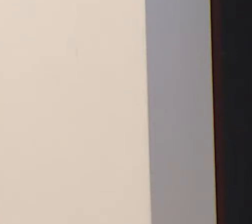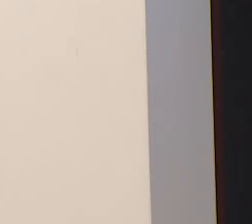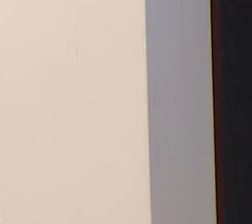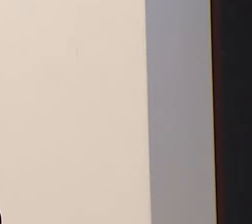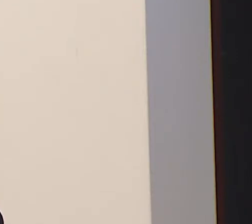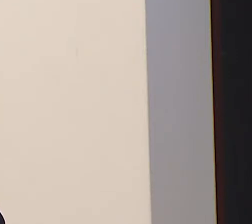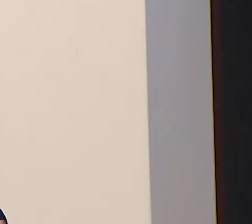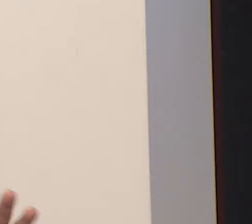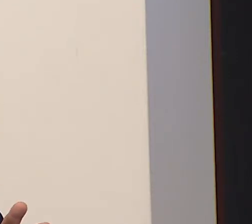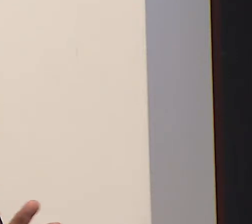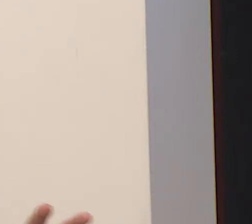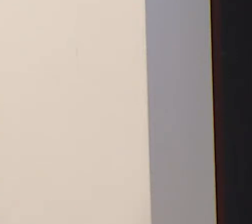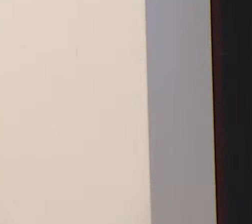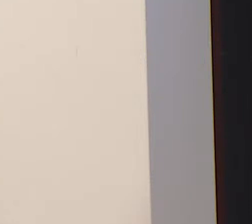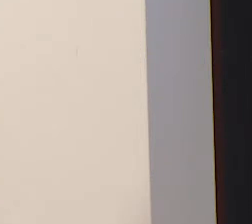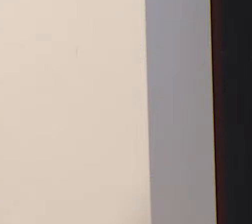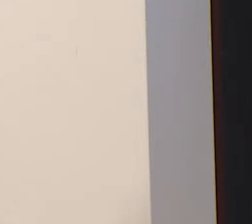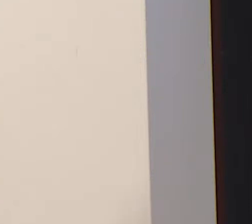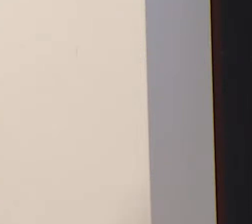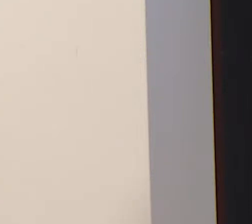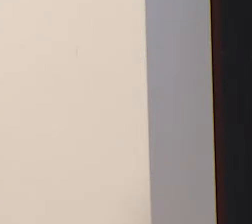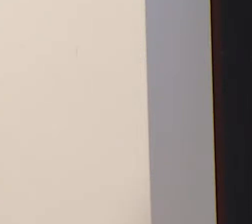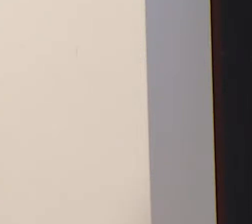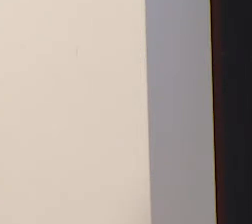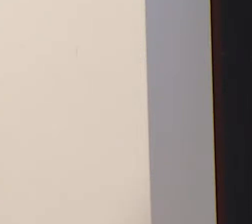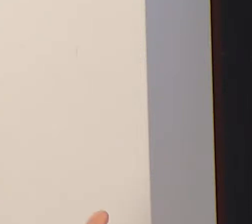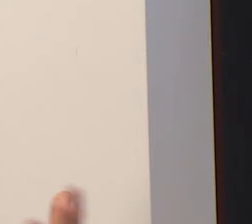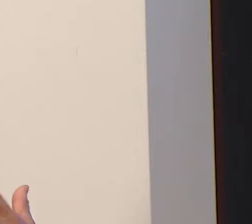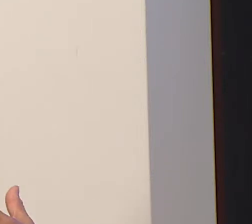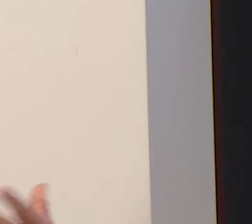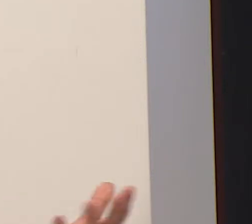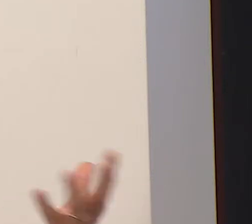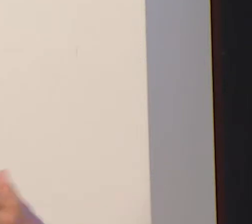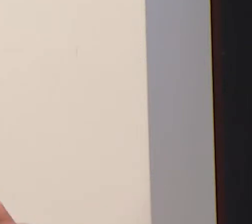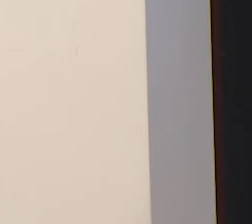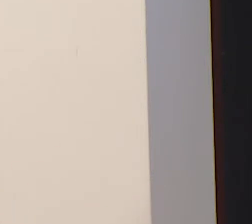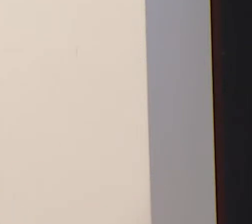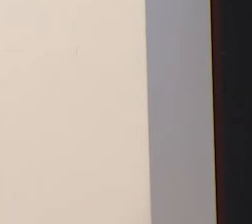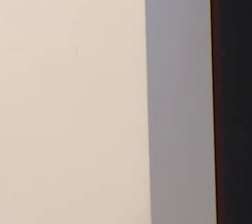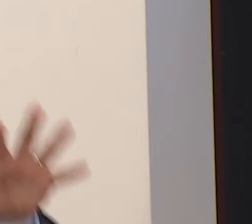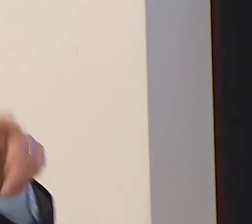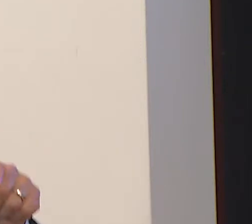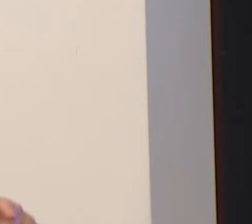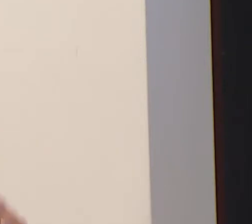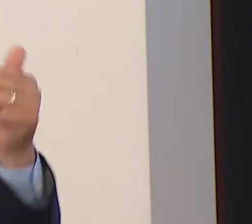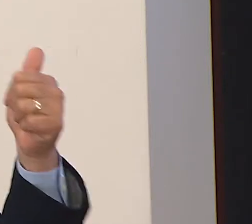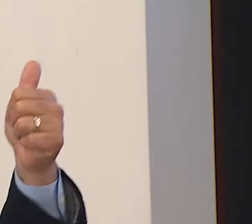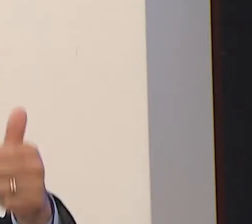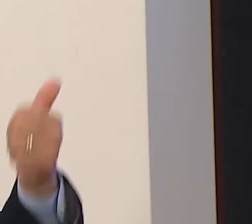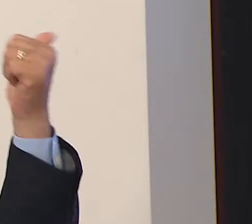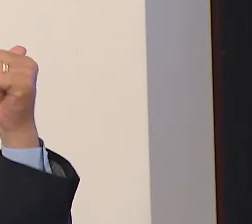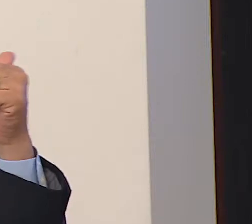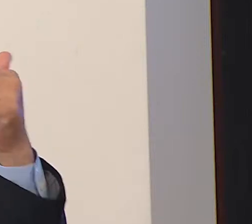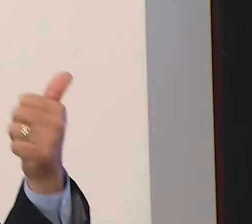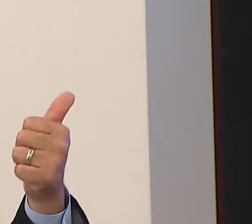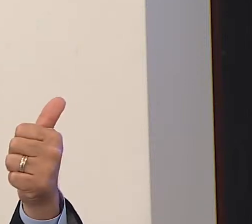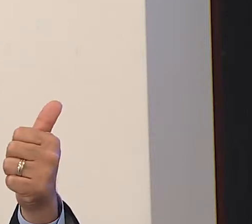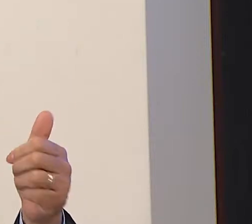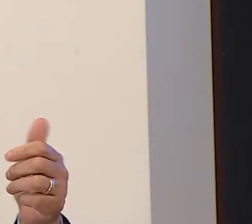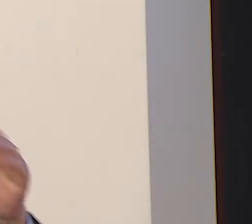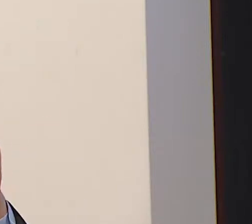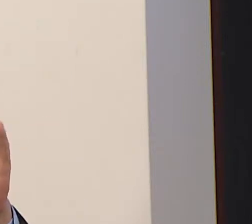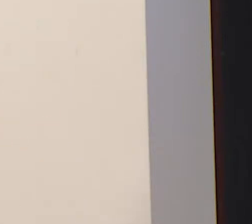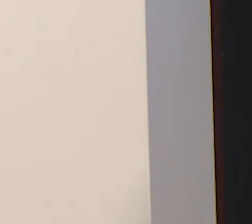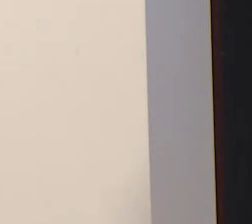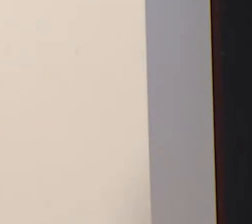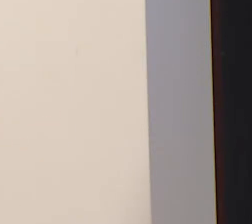beautician, whoever was a trusted voice in that neighborhood, that's who we try to enlist. And they helped us. And by the way, have you heard about the